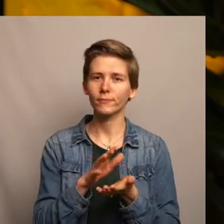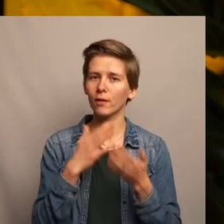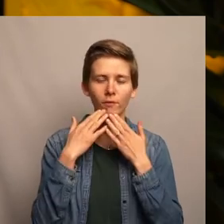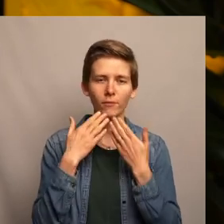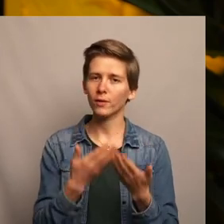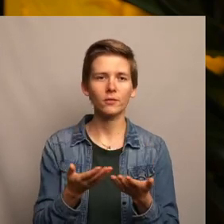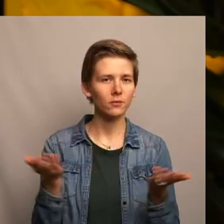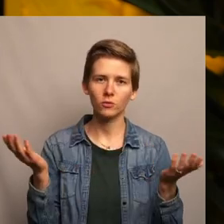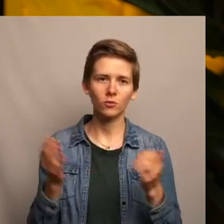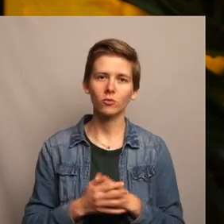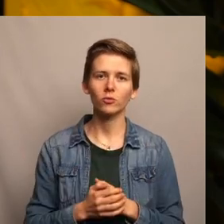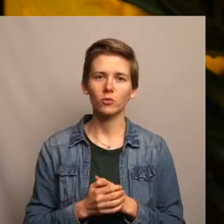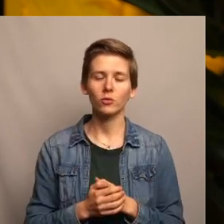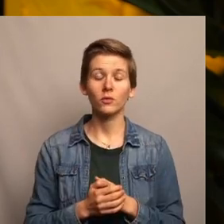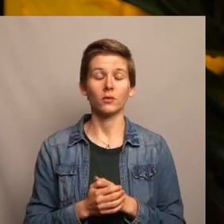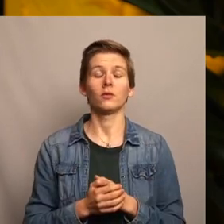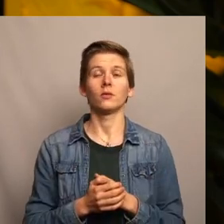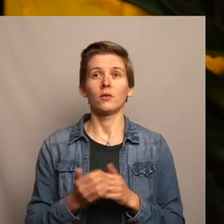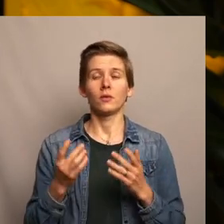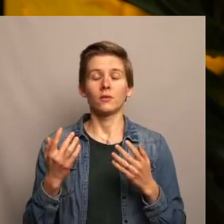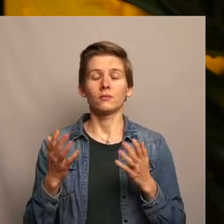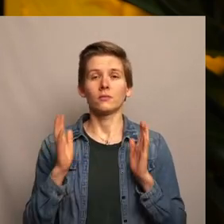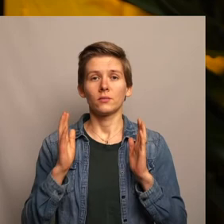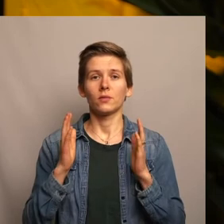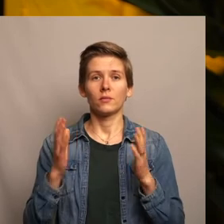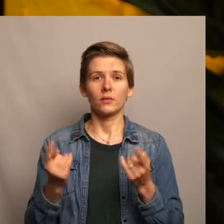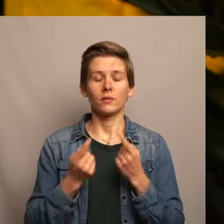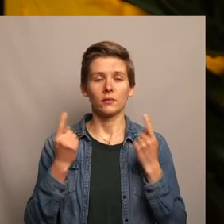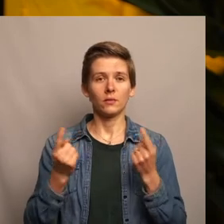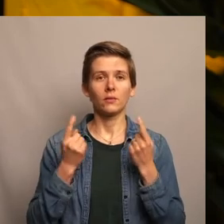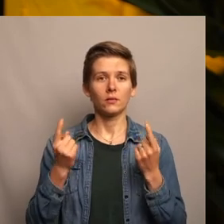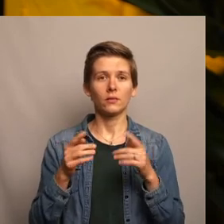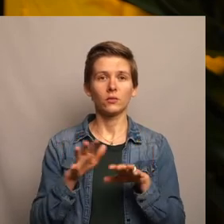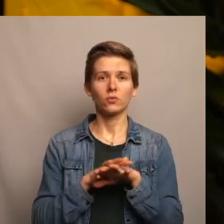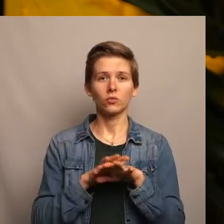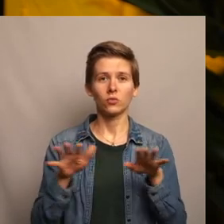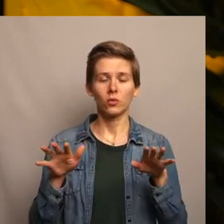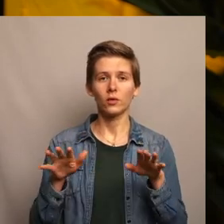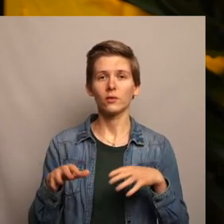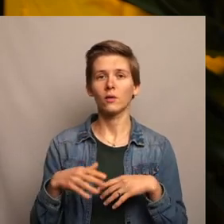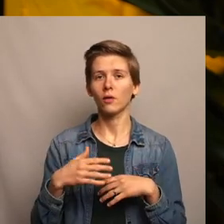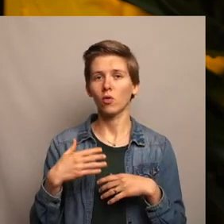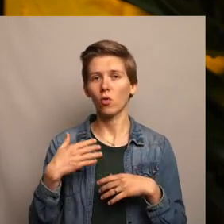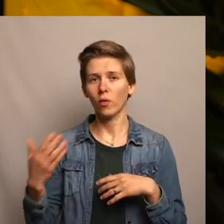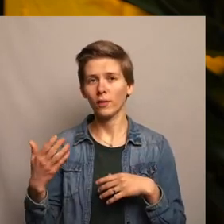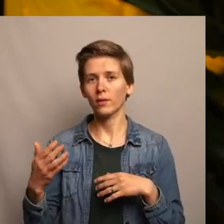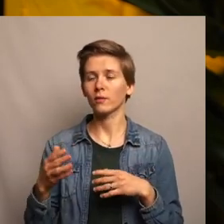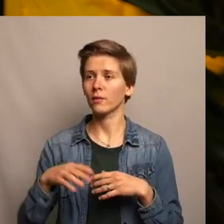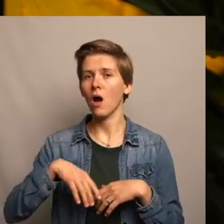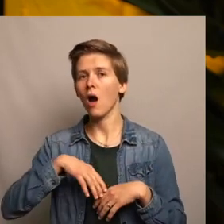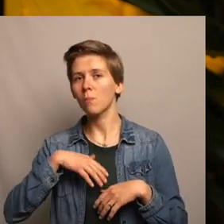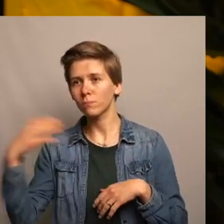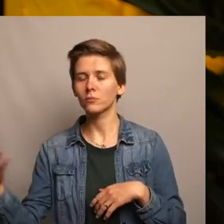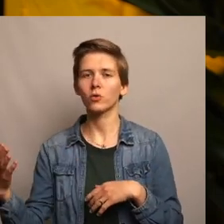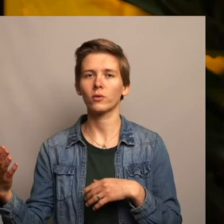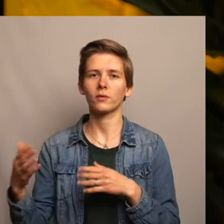like horrifying moment when there was like the majority of the right and far right parliaments in parliament